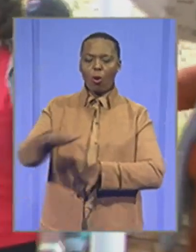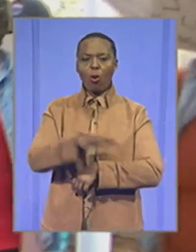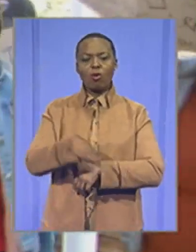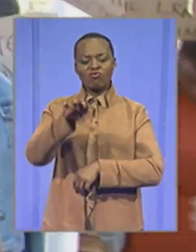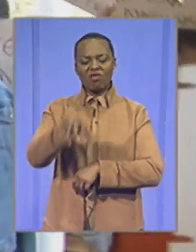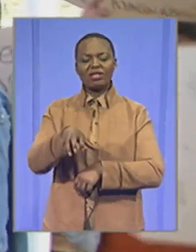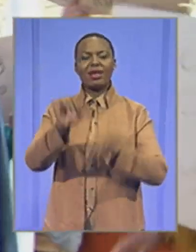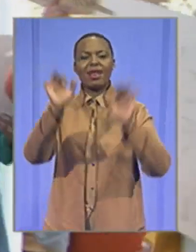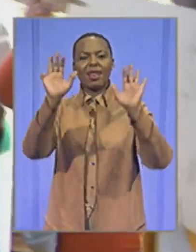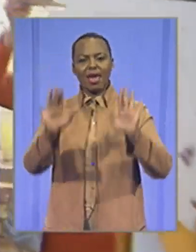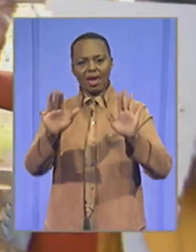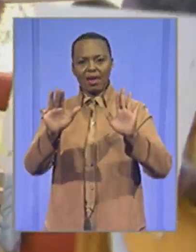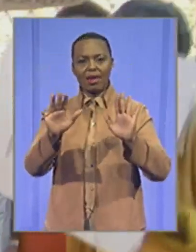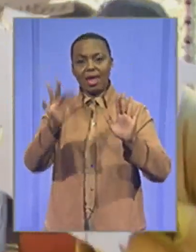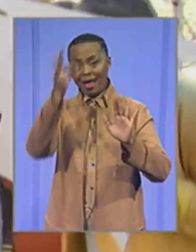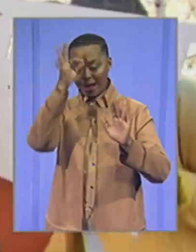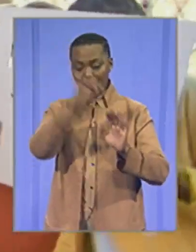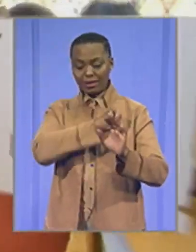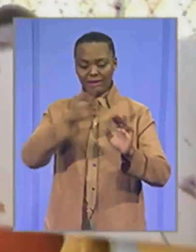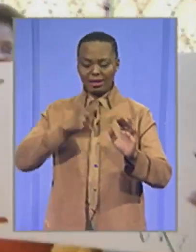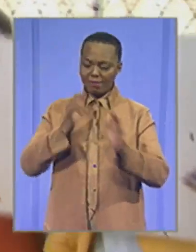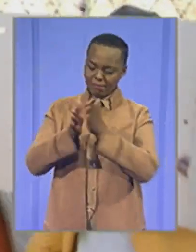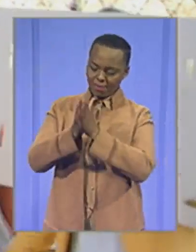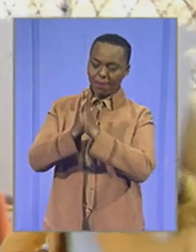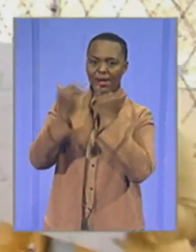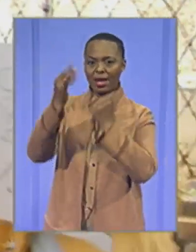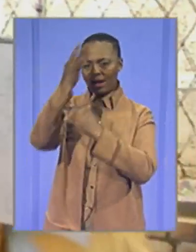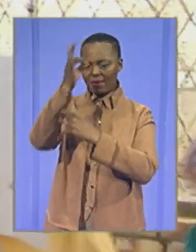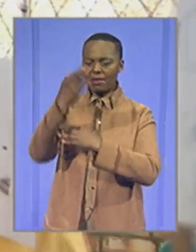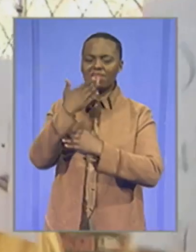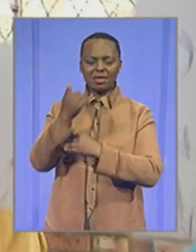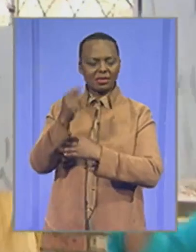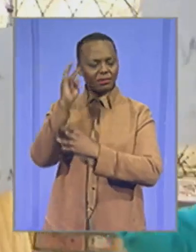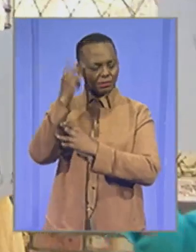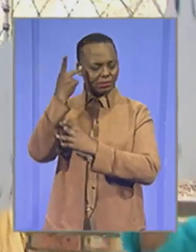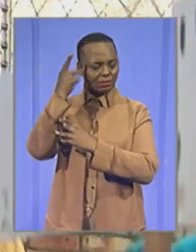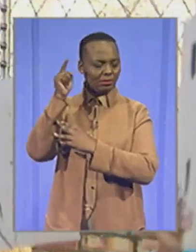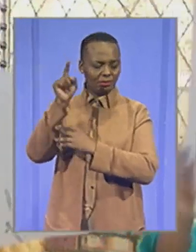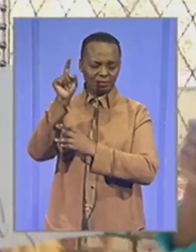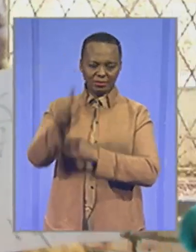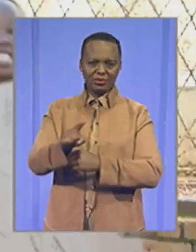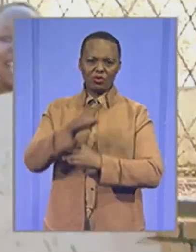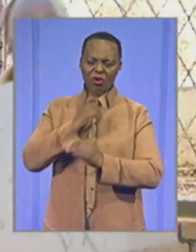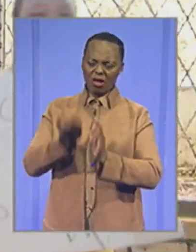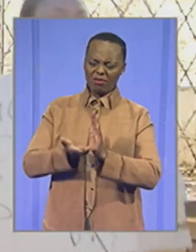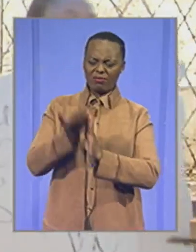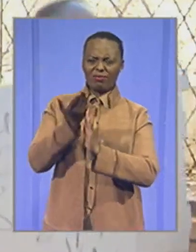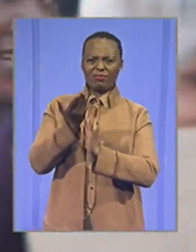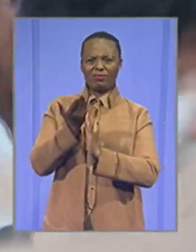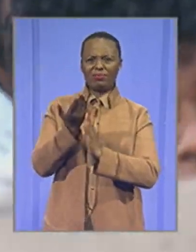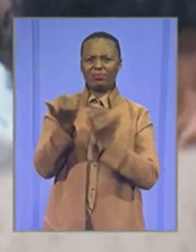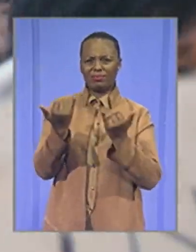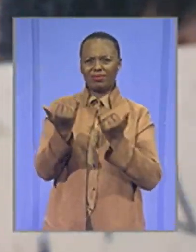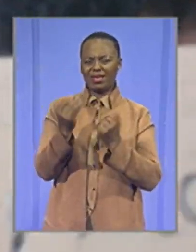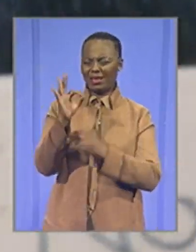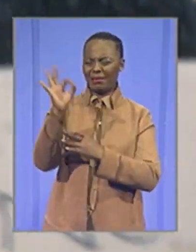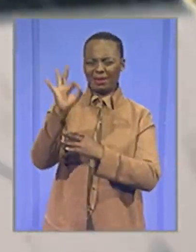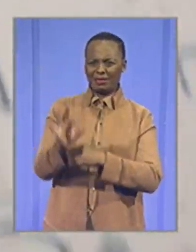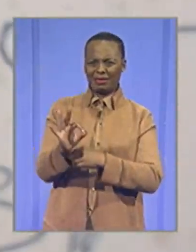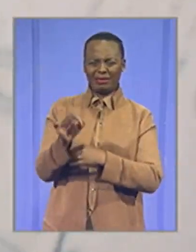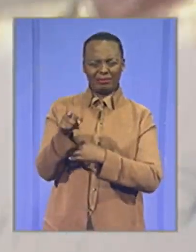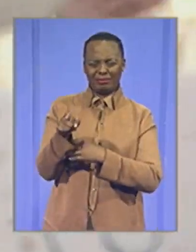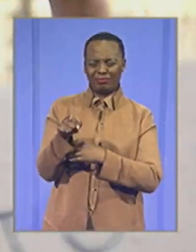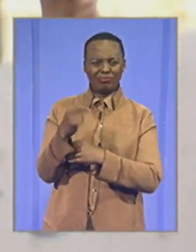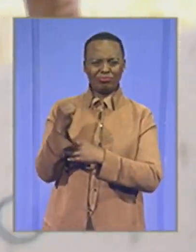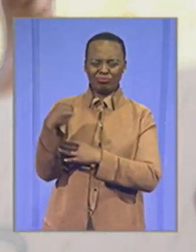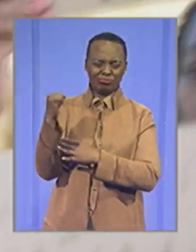mme badiri ba tsweletse go ikwela go puso go busetsa morago tshwetso ya yona ya go ba okeletsa dituelo ka dipersente tse 3 le go ba